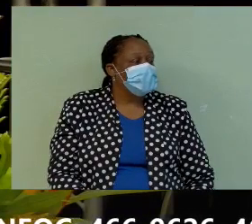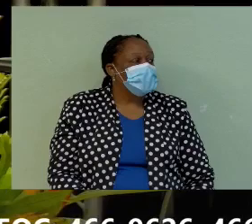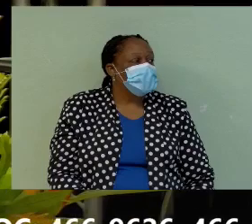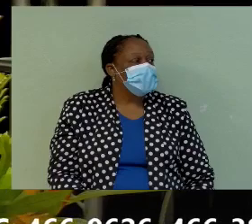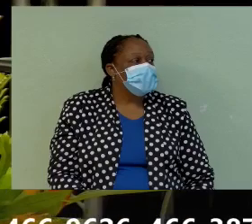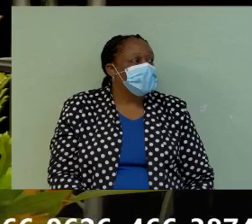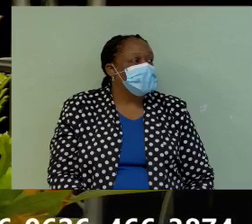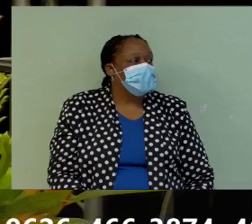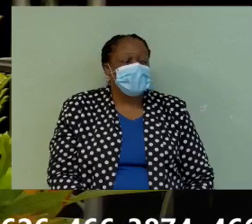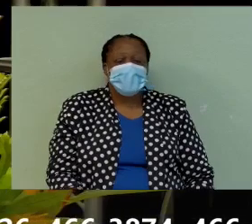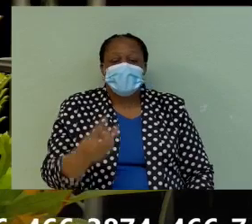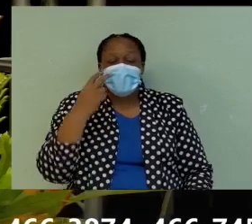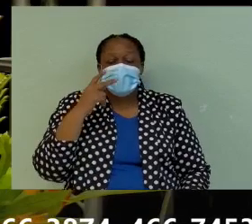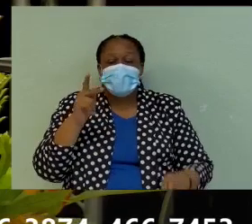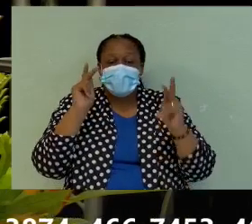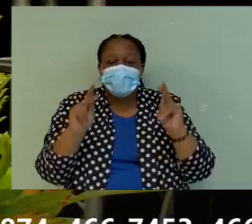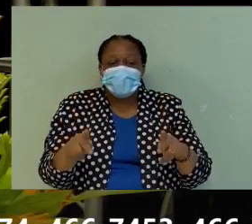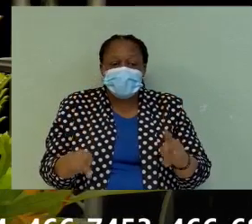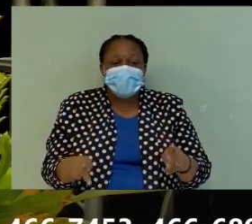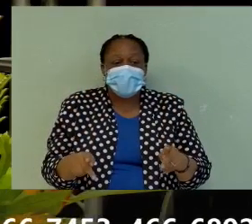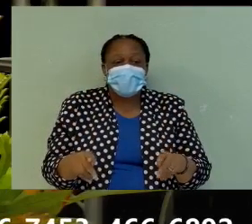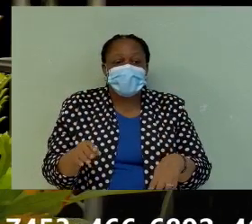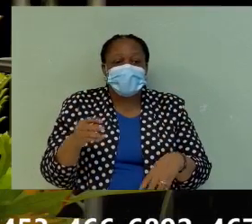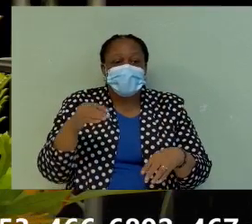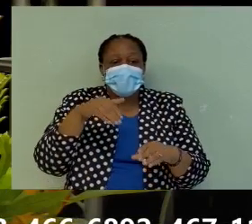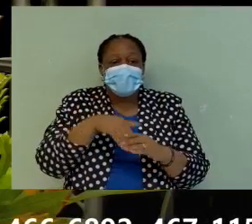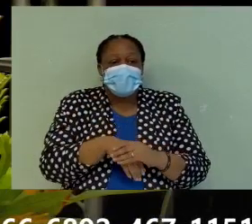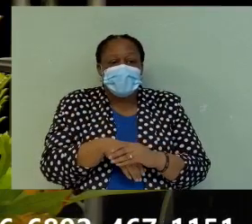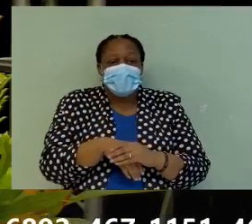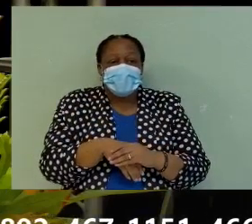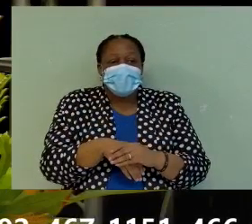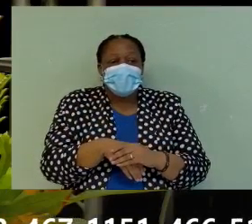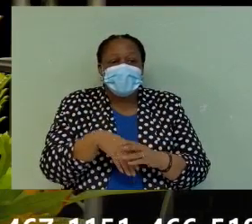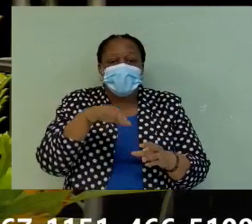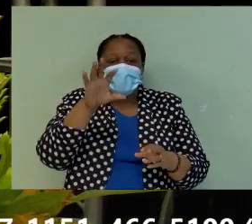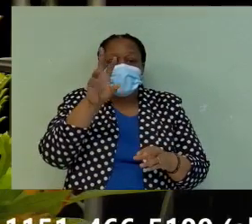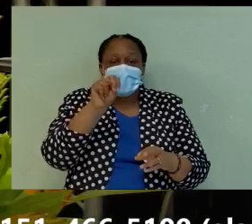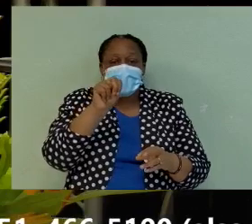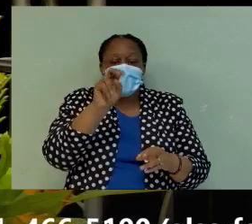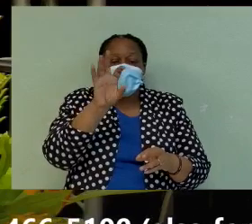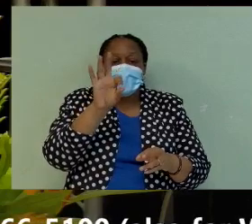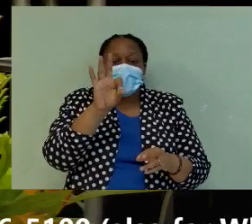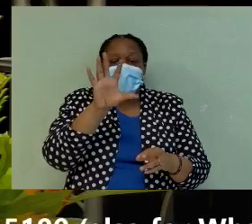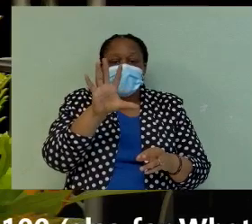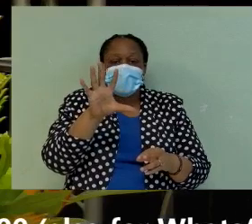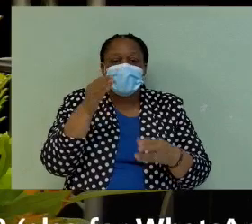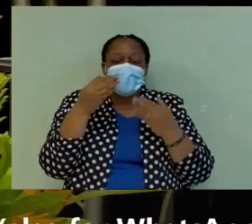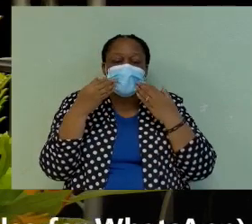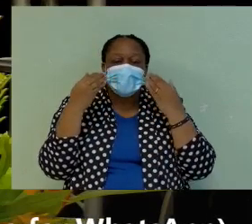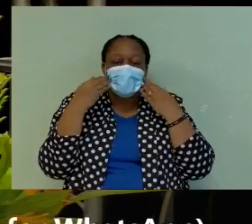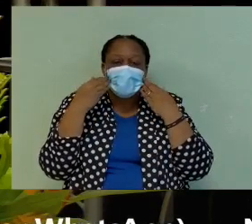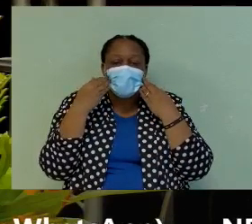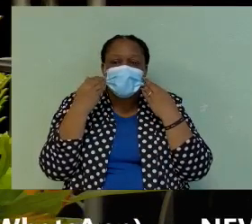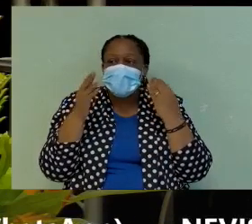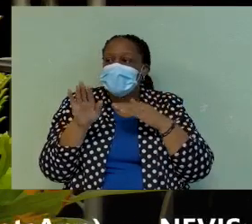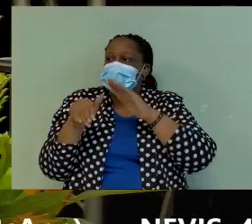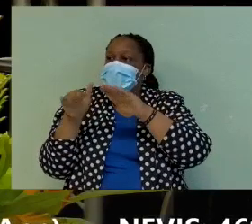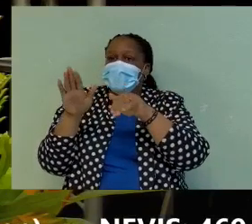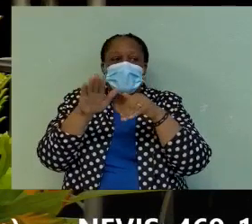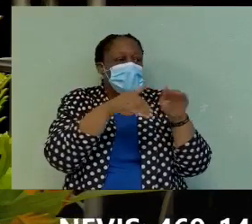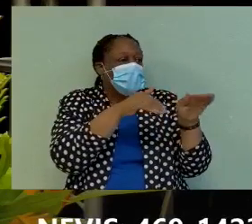this is because these are not masks that are made for you to be wearing 24/7 walking around town. Okay, and so